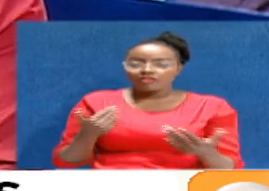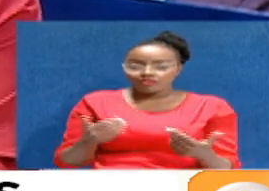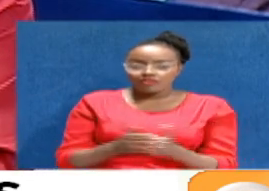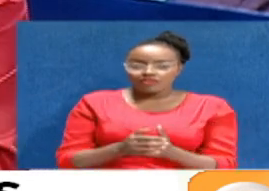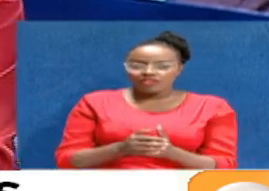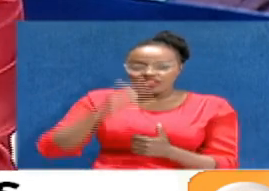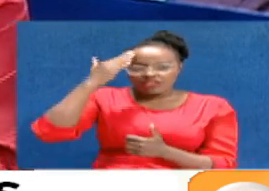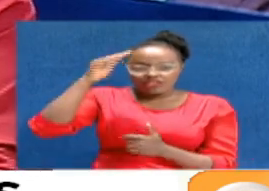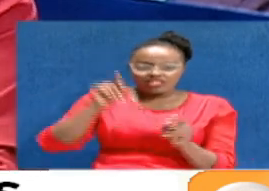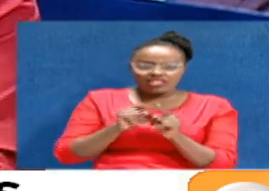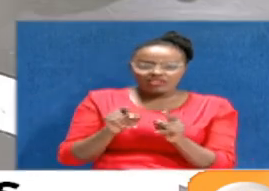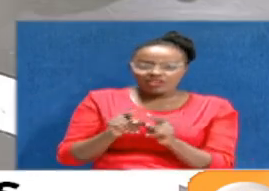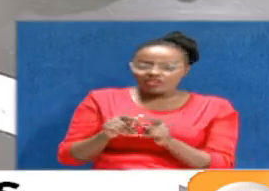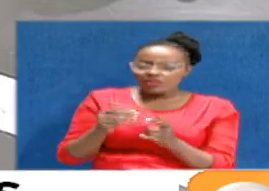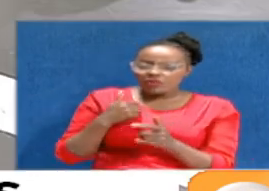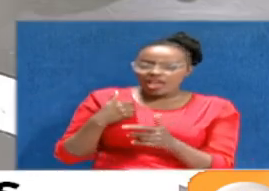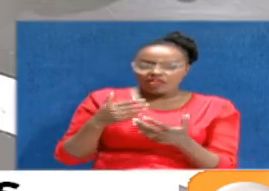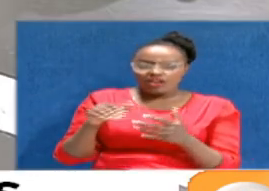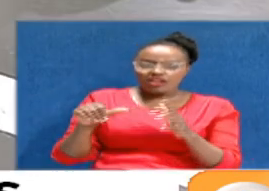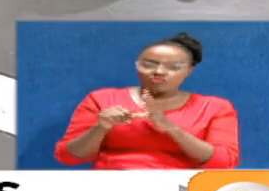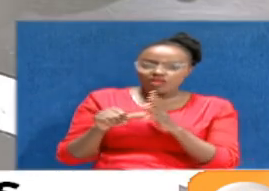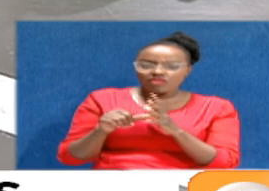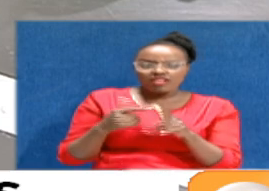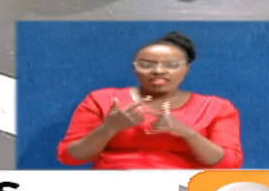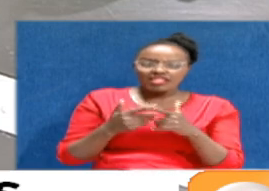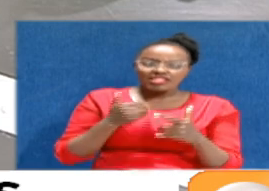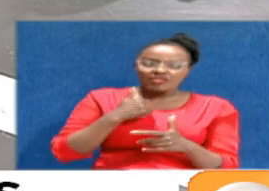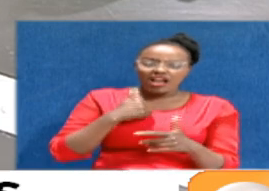no, I don't know whether it is Kasumba, but stereotypes. Yeah,